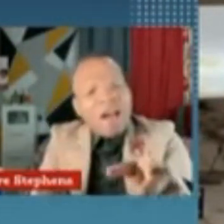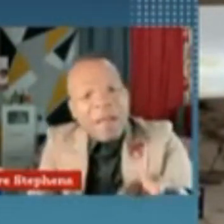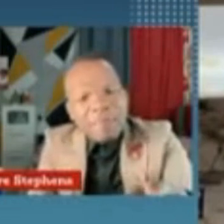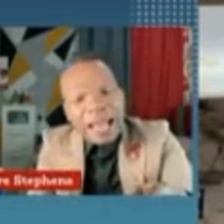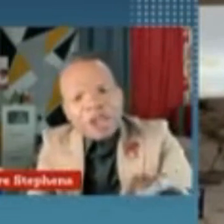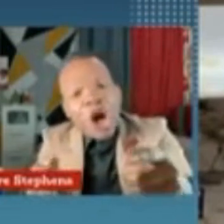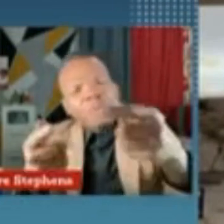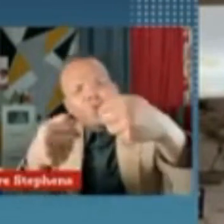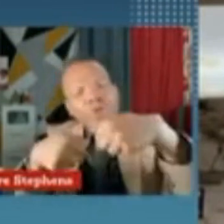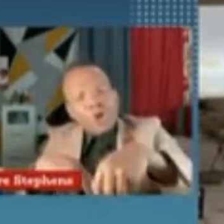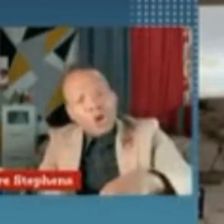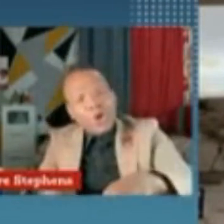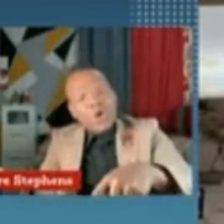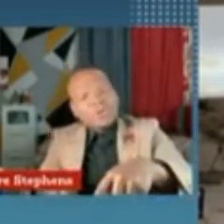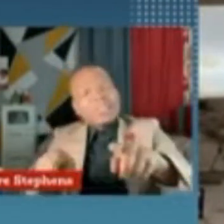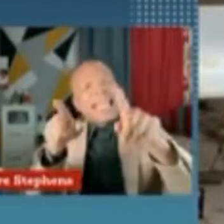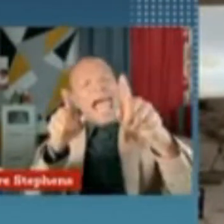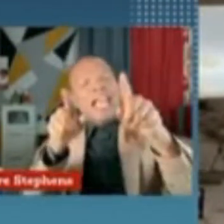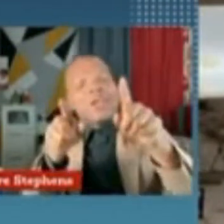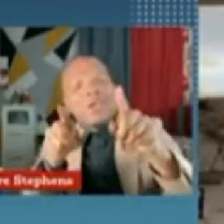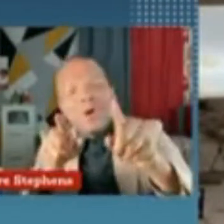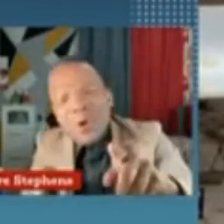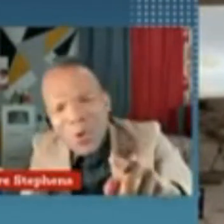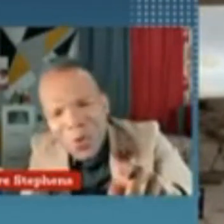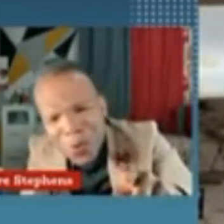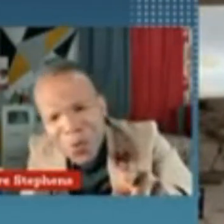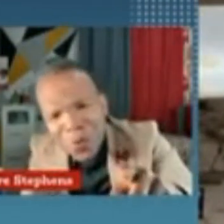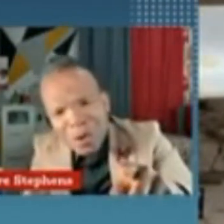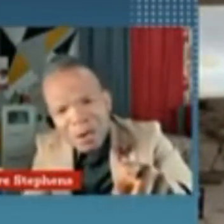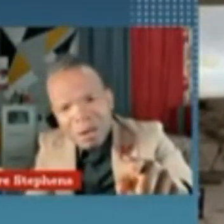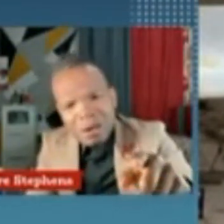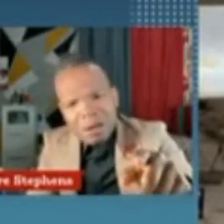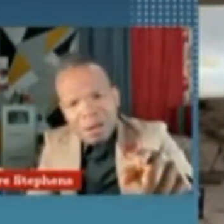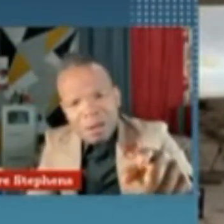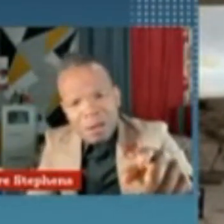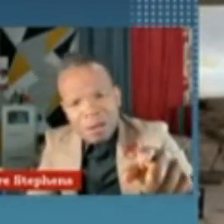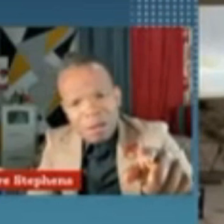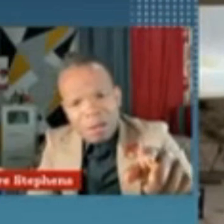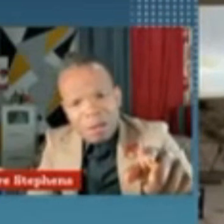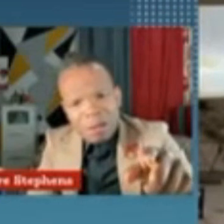And the government comes to you to tell you